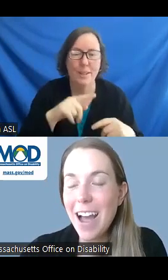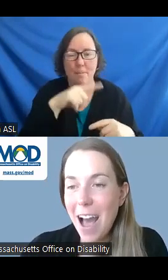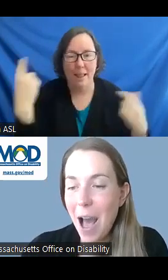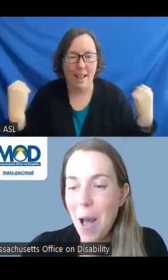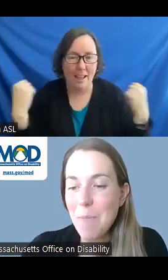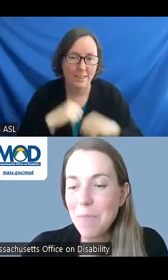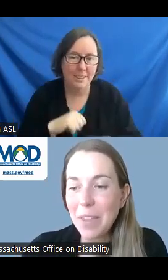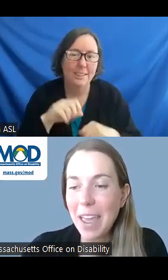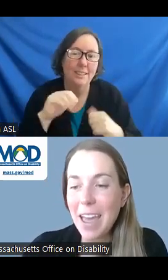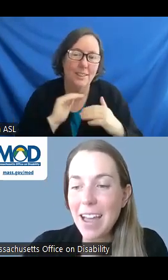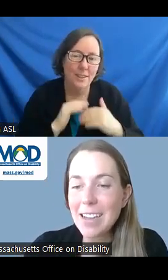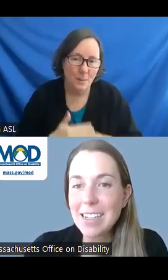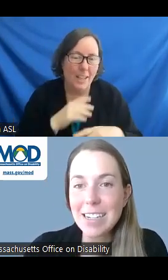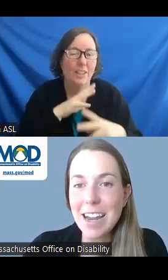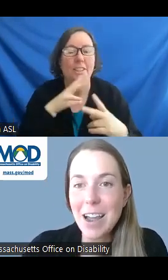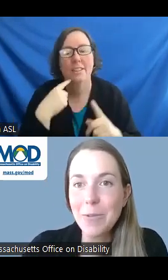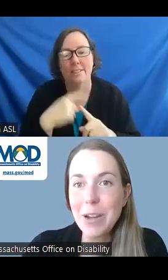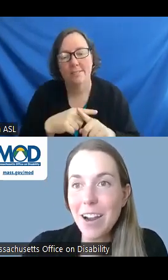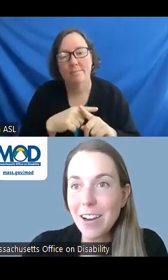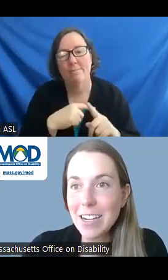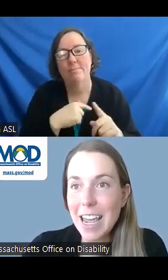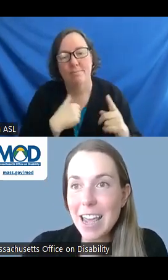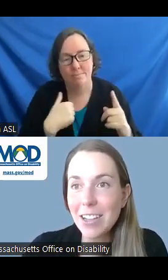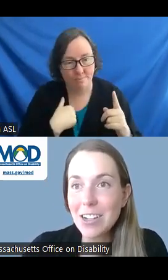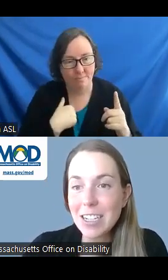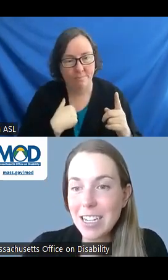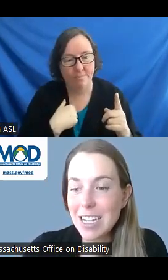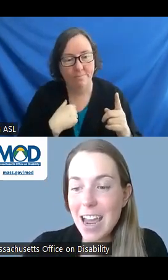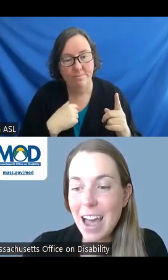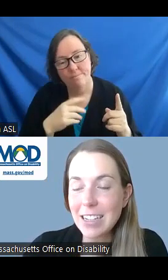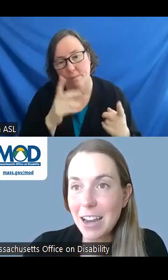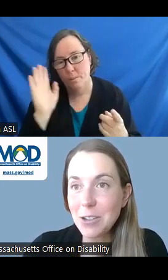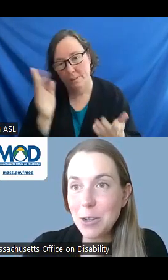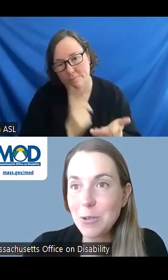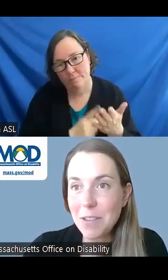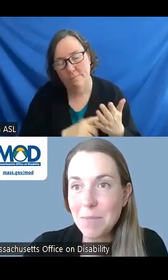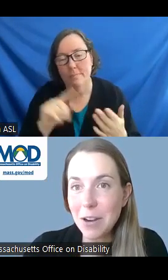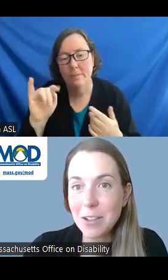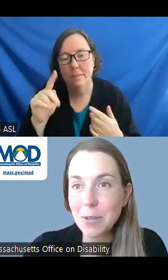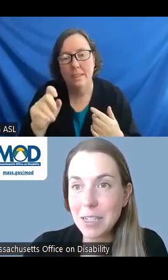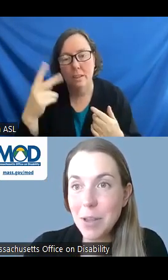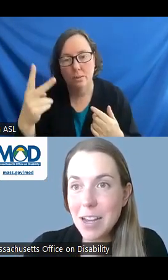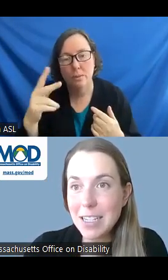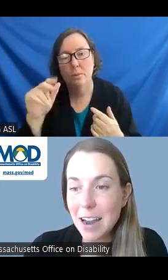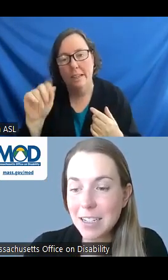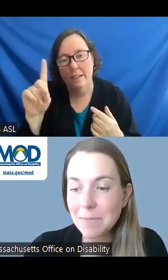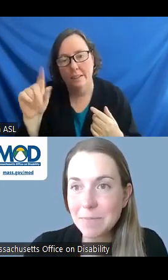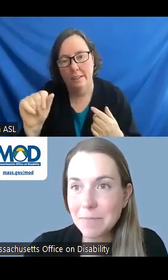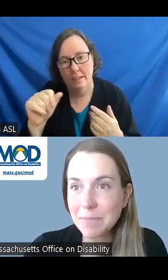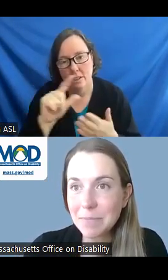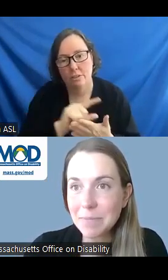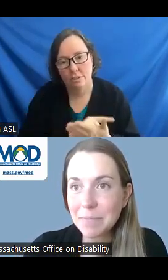sweater. And we are going to take a look today at Title II of the Americans with Disabilities